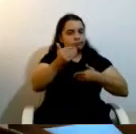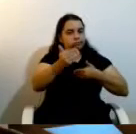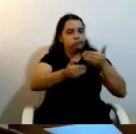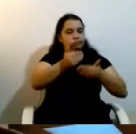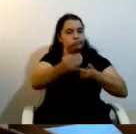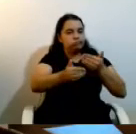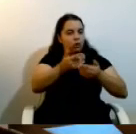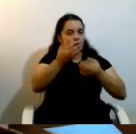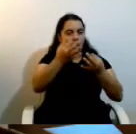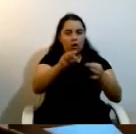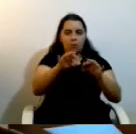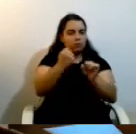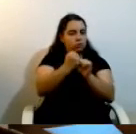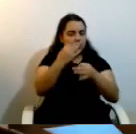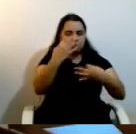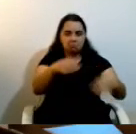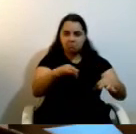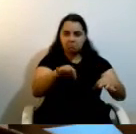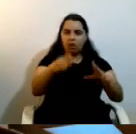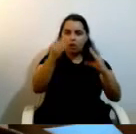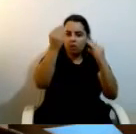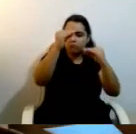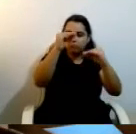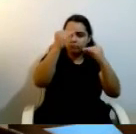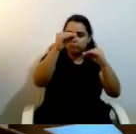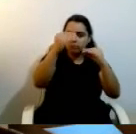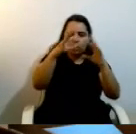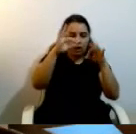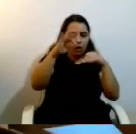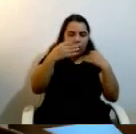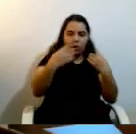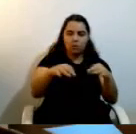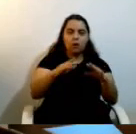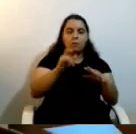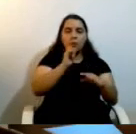education, go out without having a bad conscience.